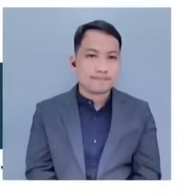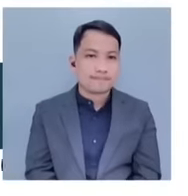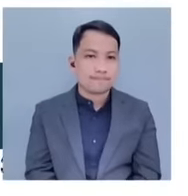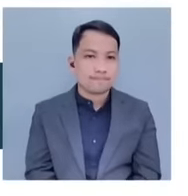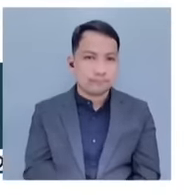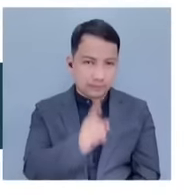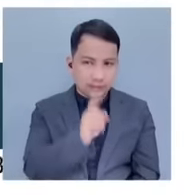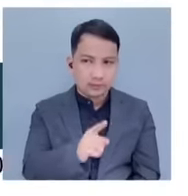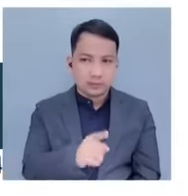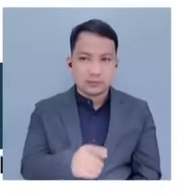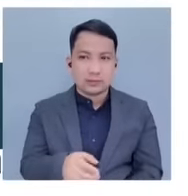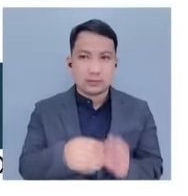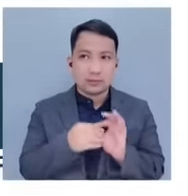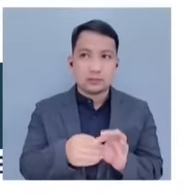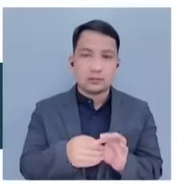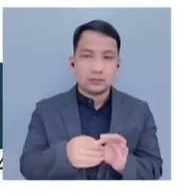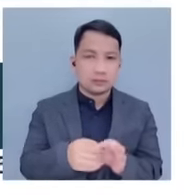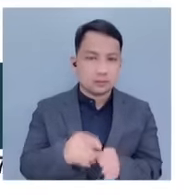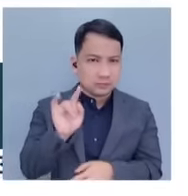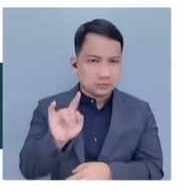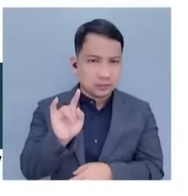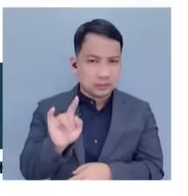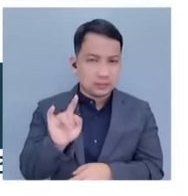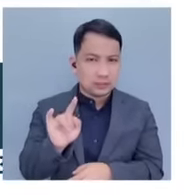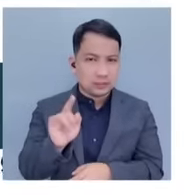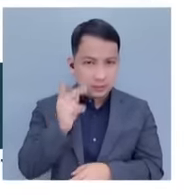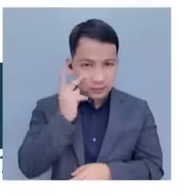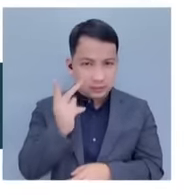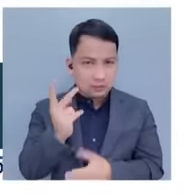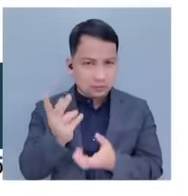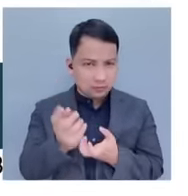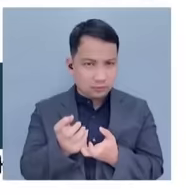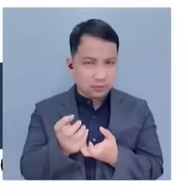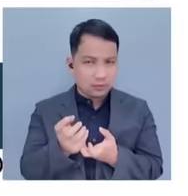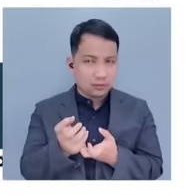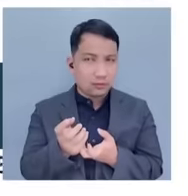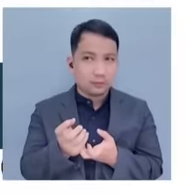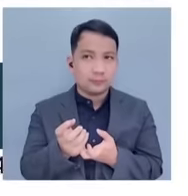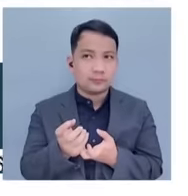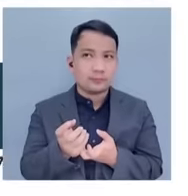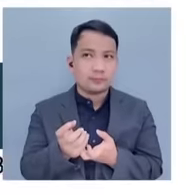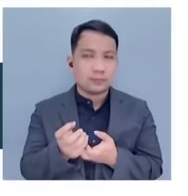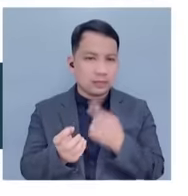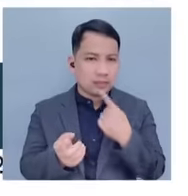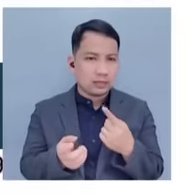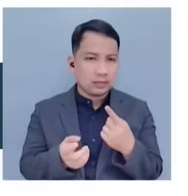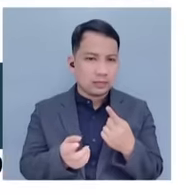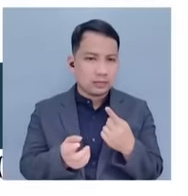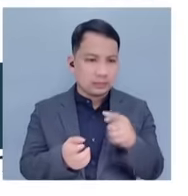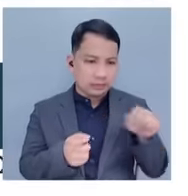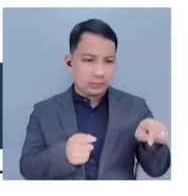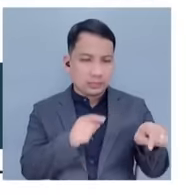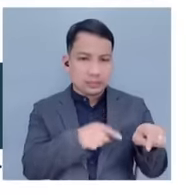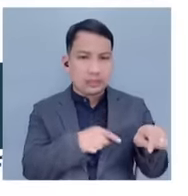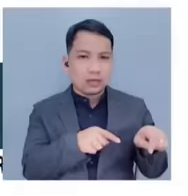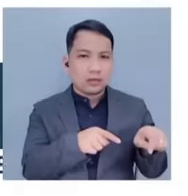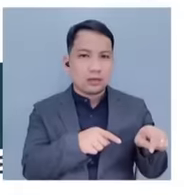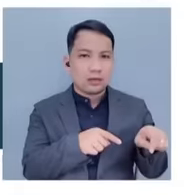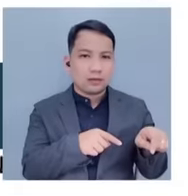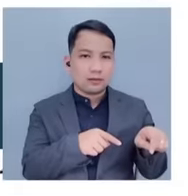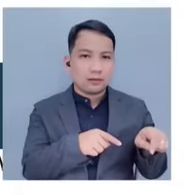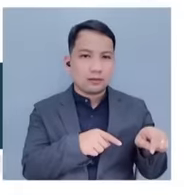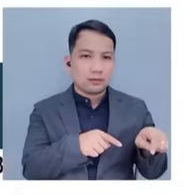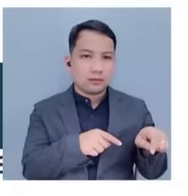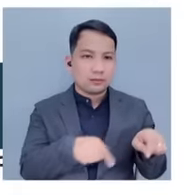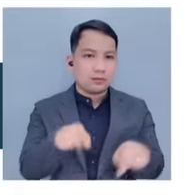grabs media attention. And that's something that you do not need if the country